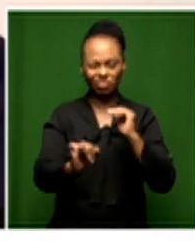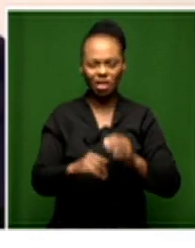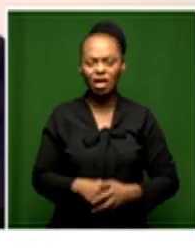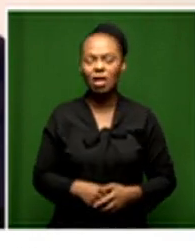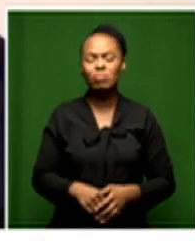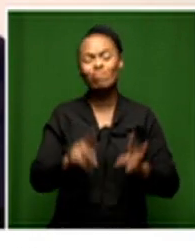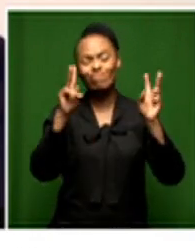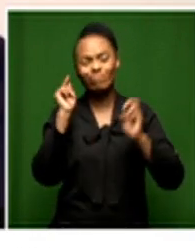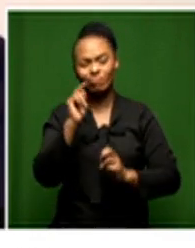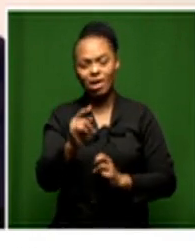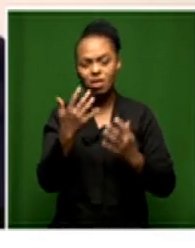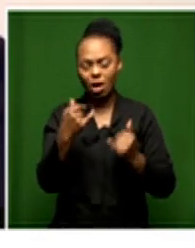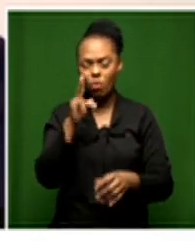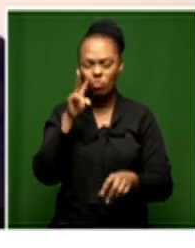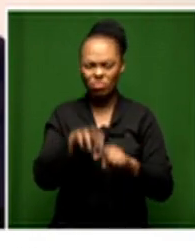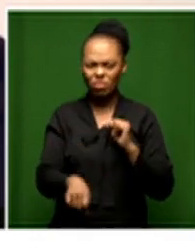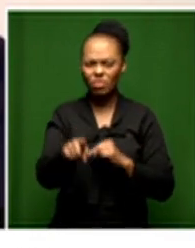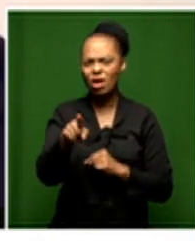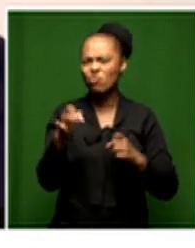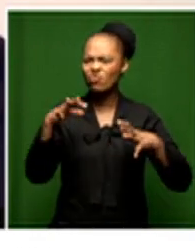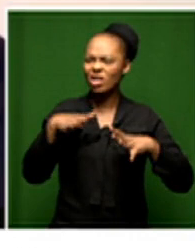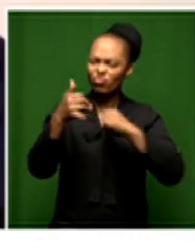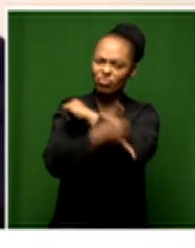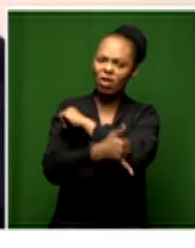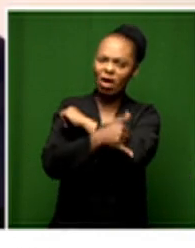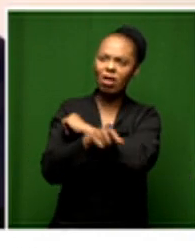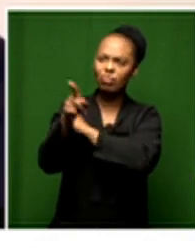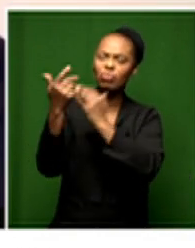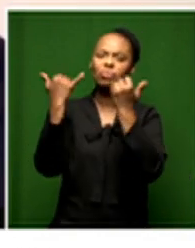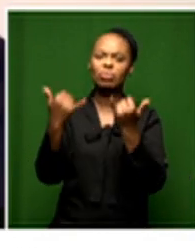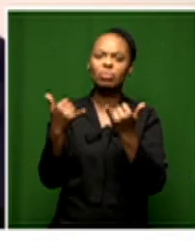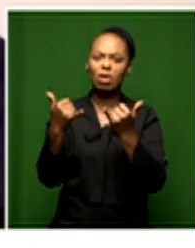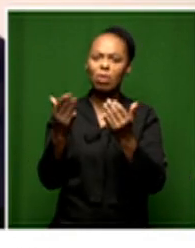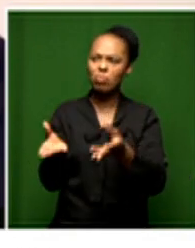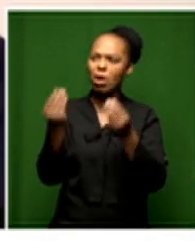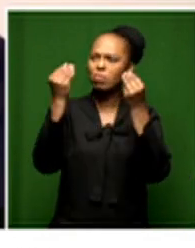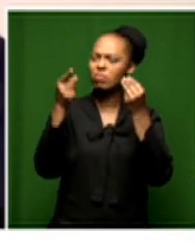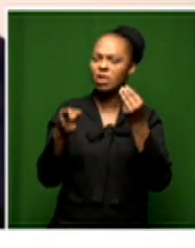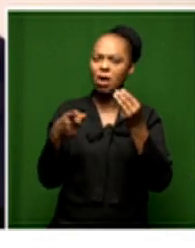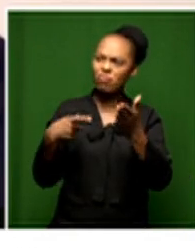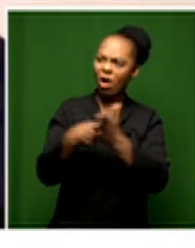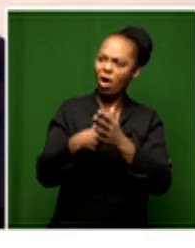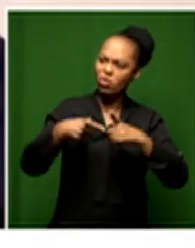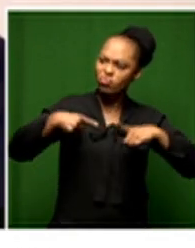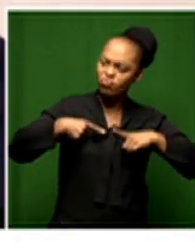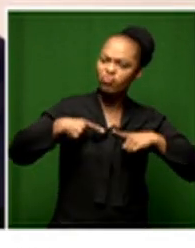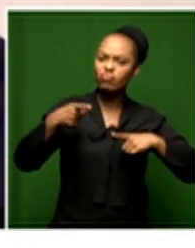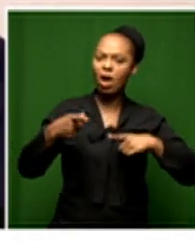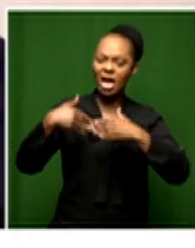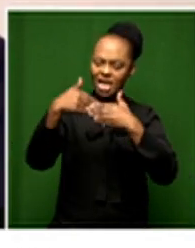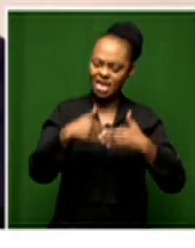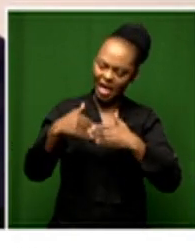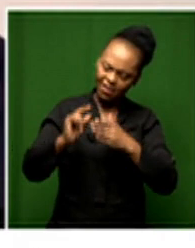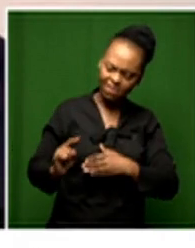regard to that, when we do see richer nations hoarding and making sure that they are taken care of